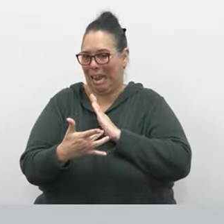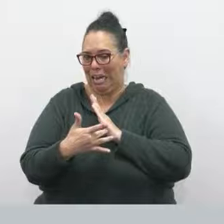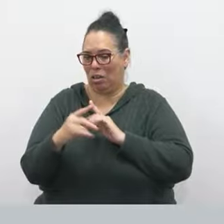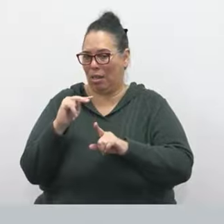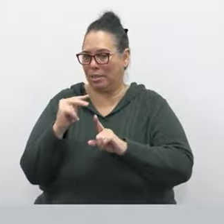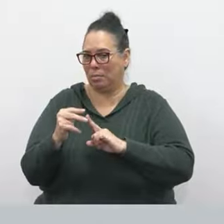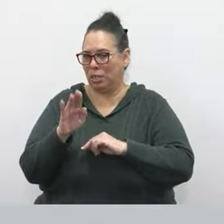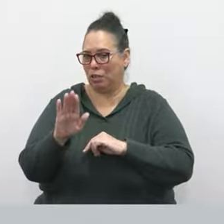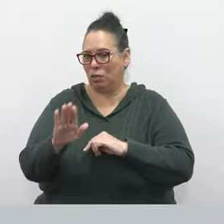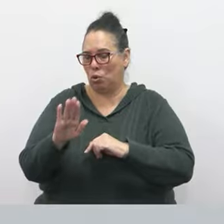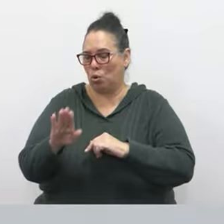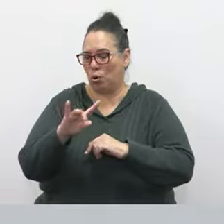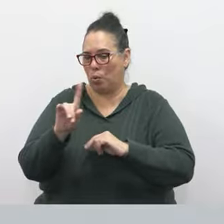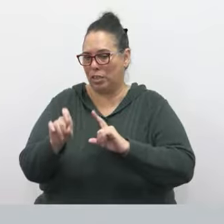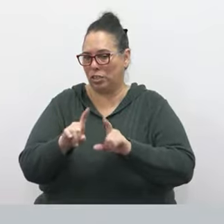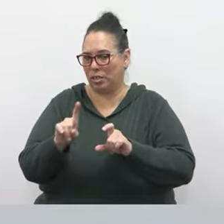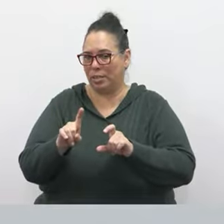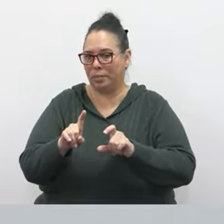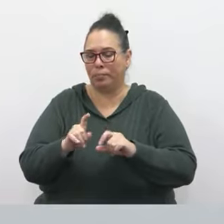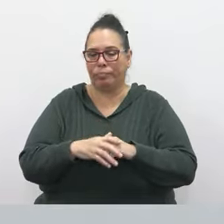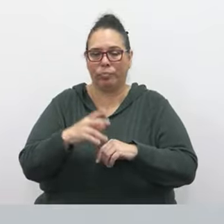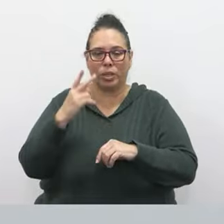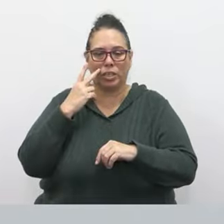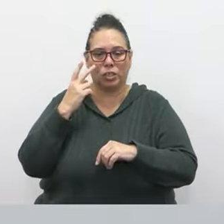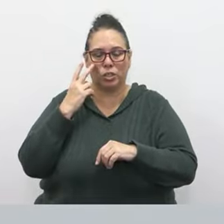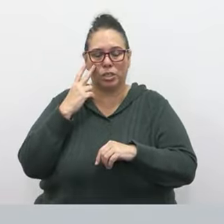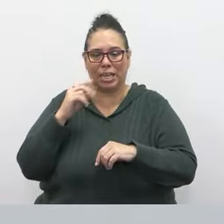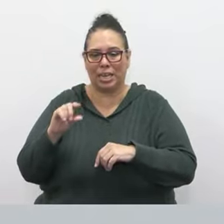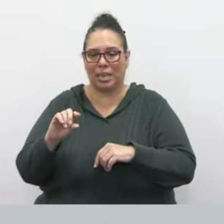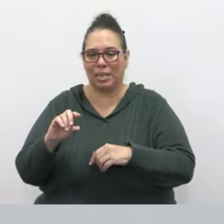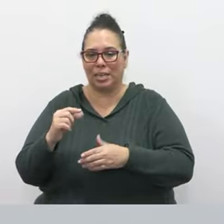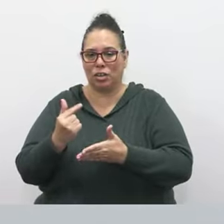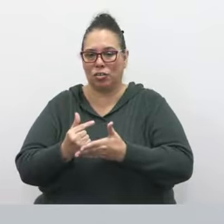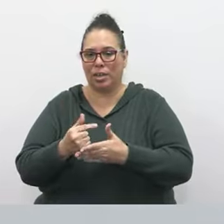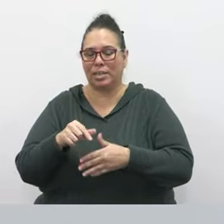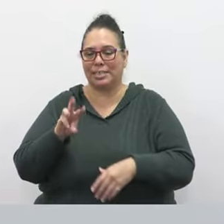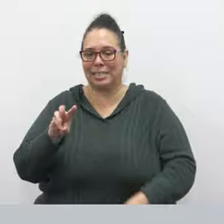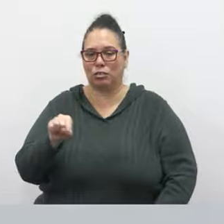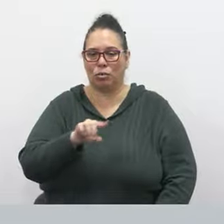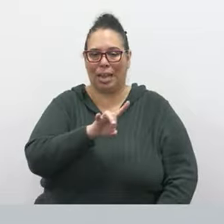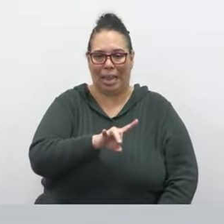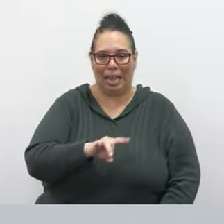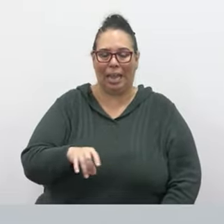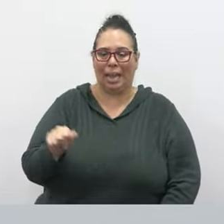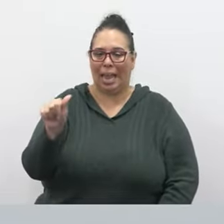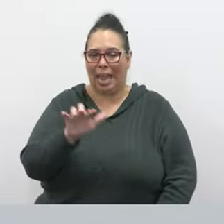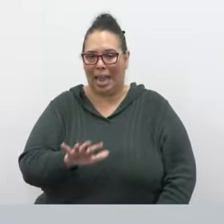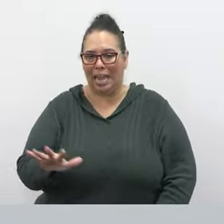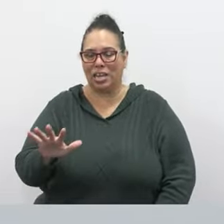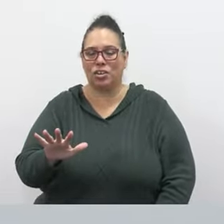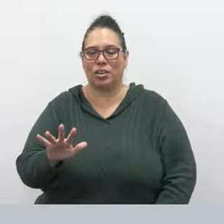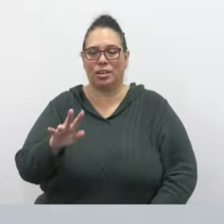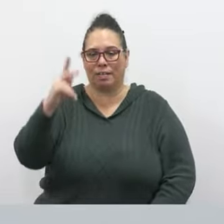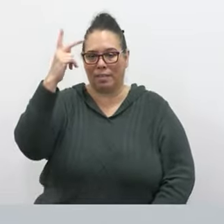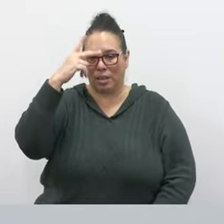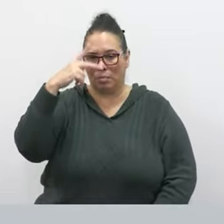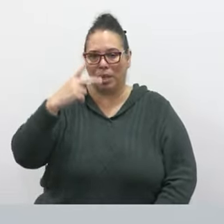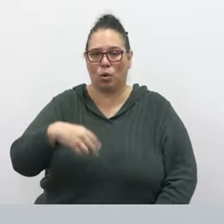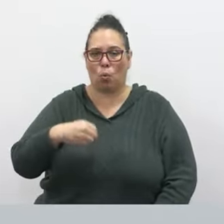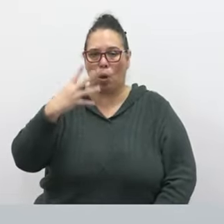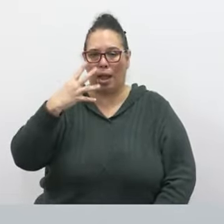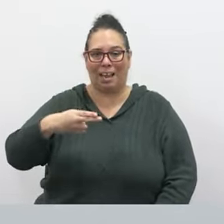of which student groups are listed there, so you can see across grades 6 through 8, Asian, Filipino, multiple race and white students have the highest rates.